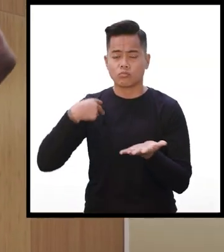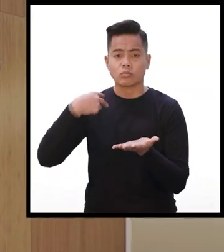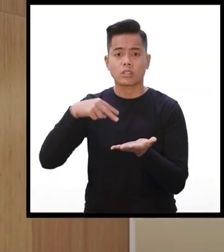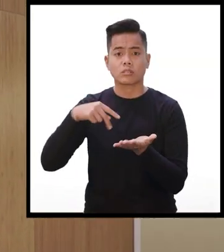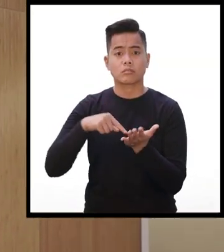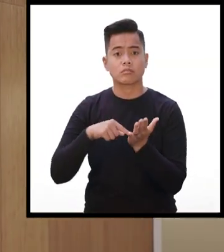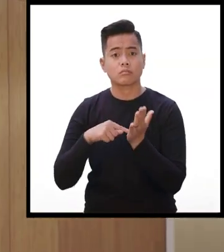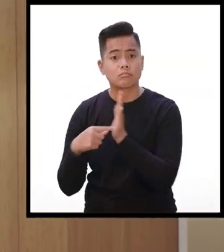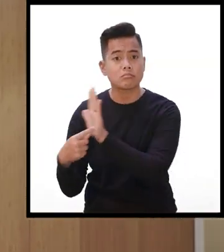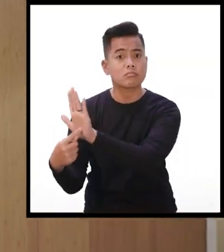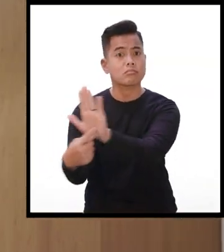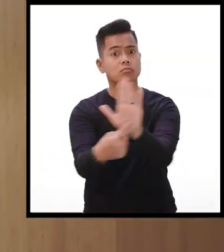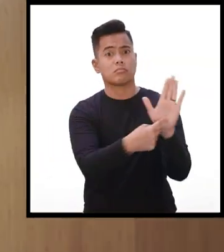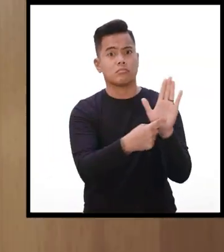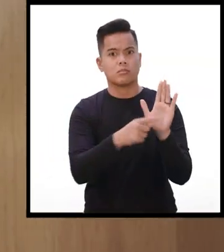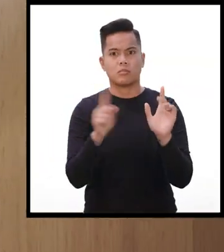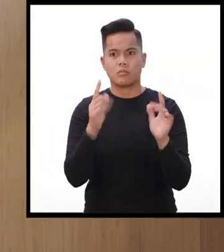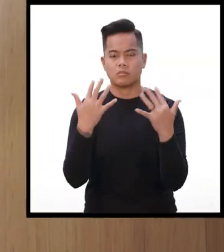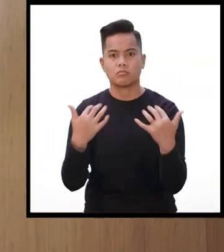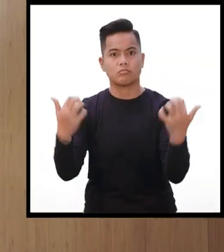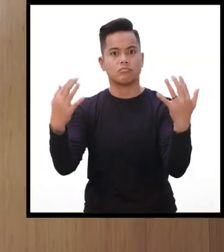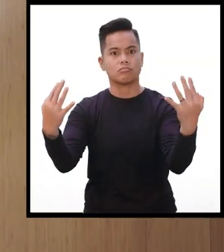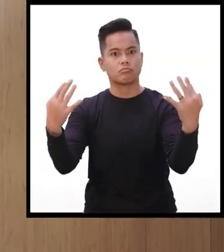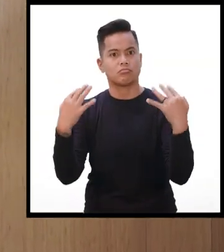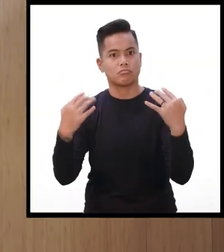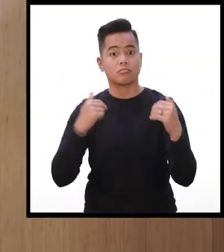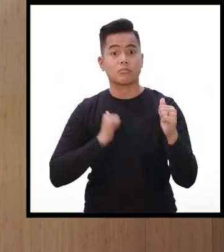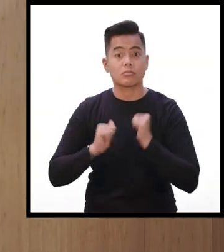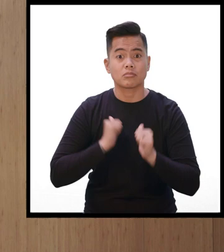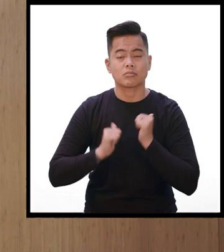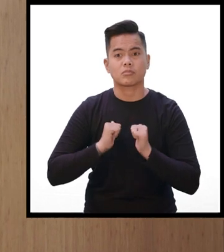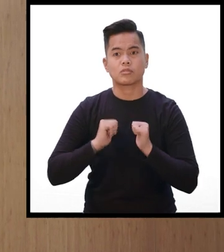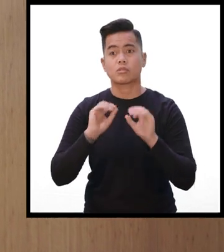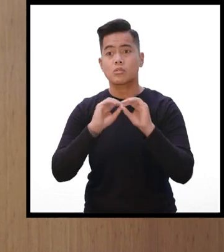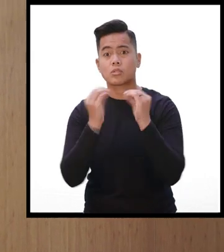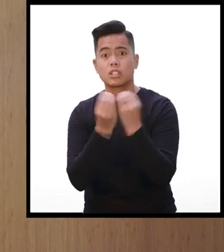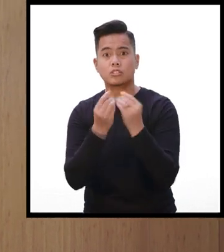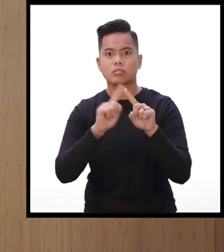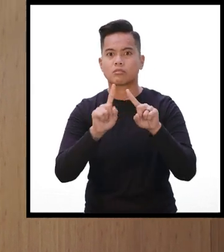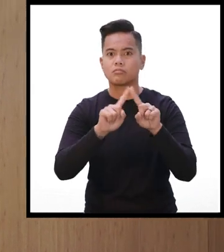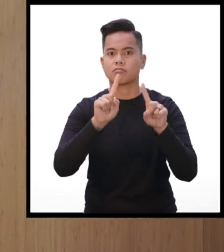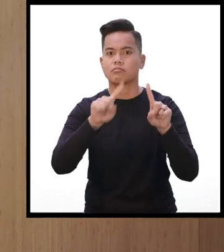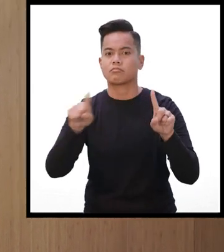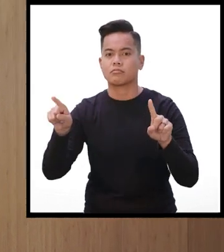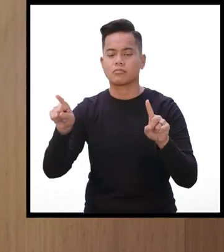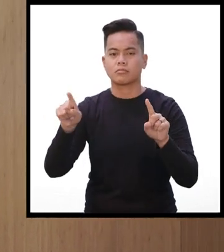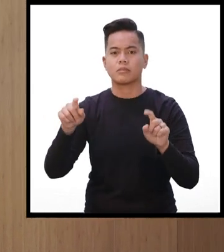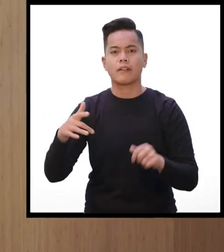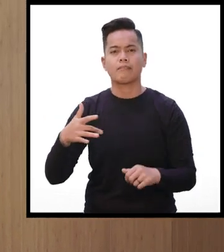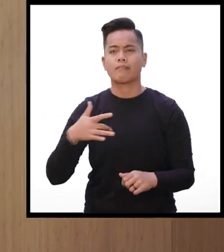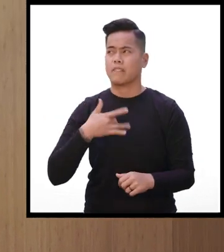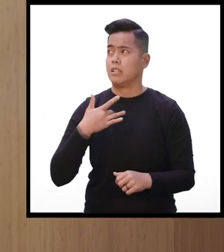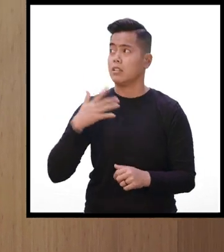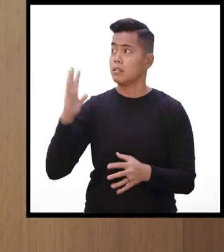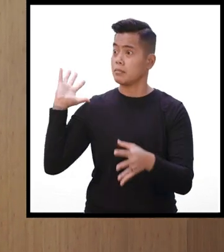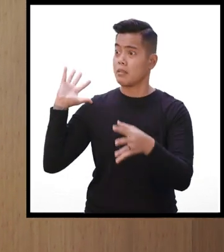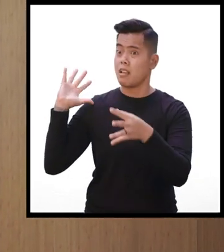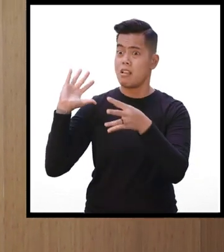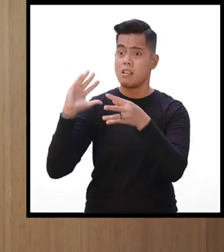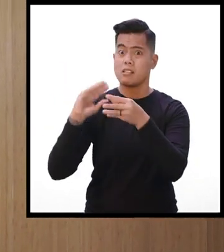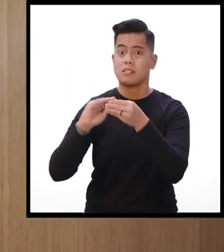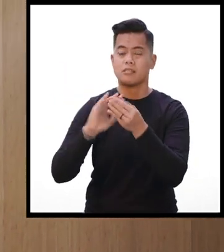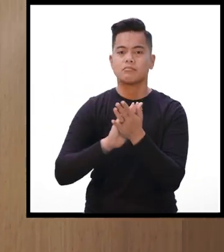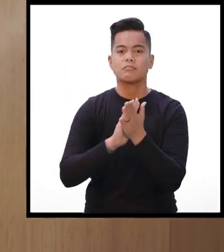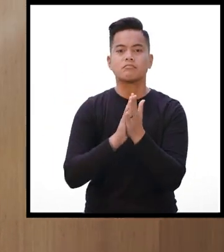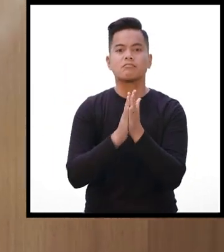To dance in a place that heralds the actors, the organizers. It